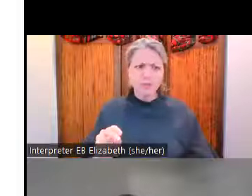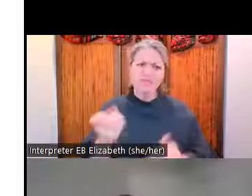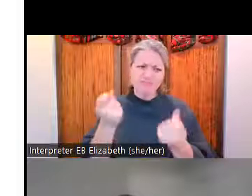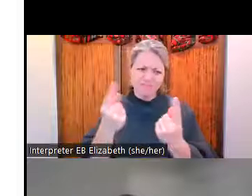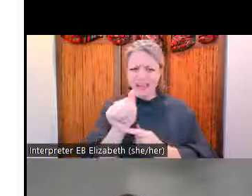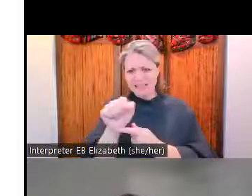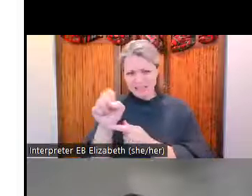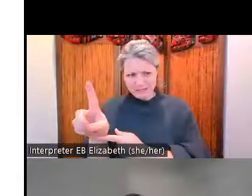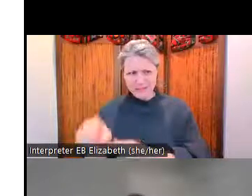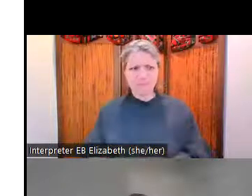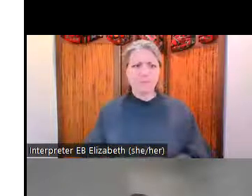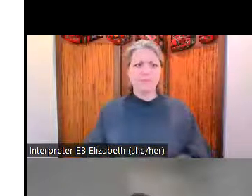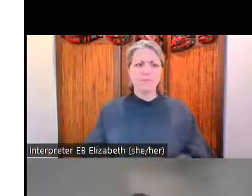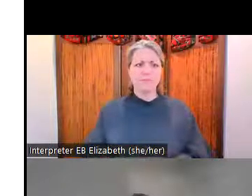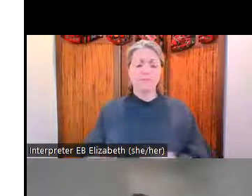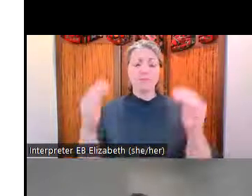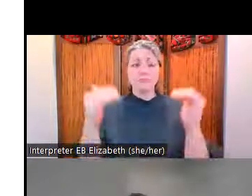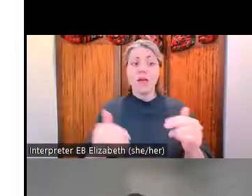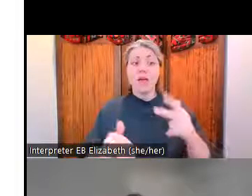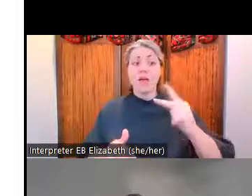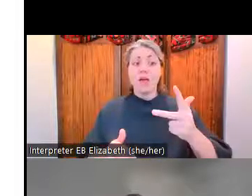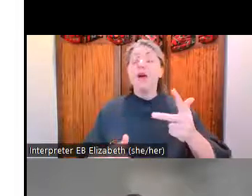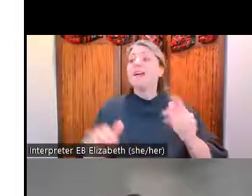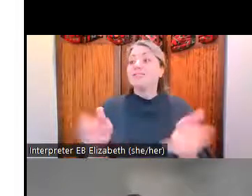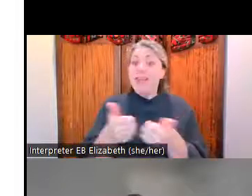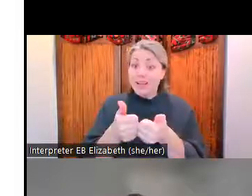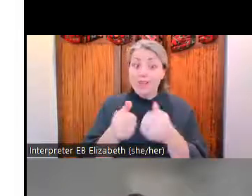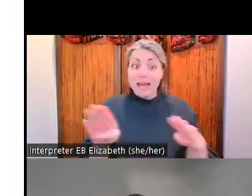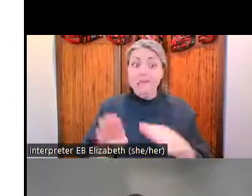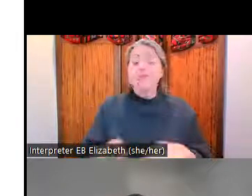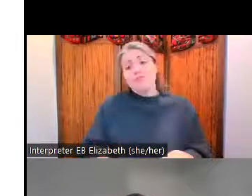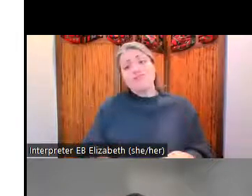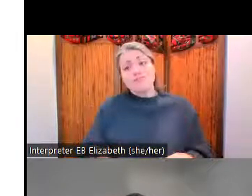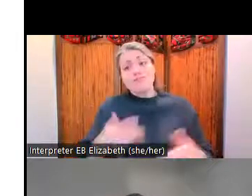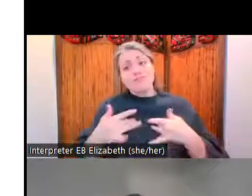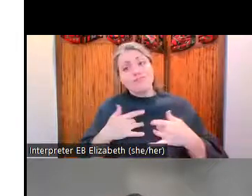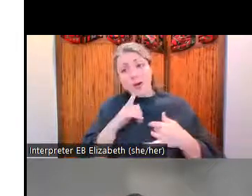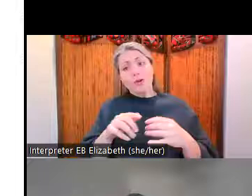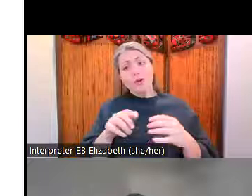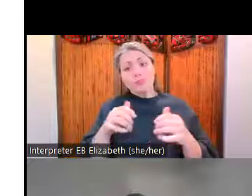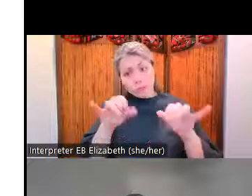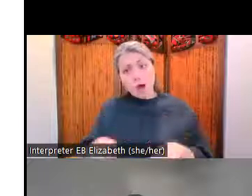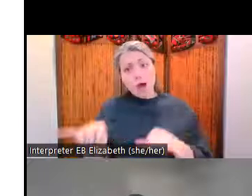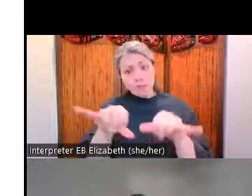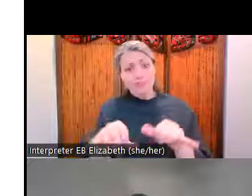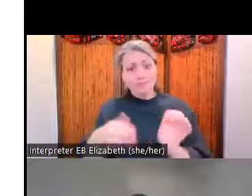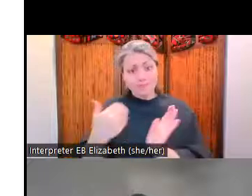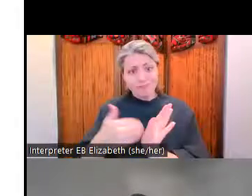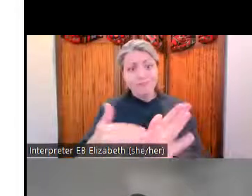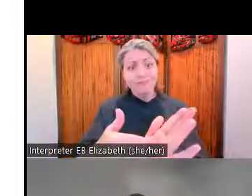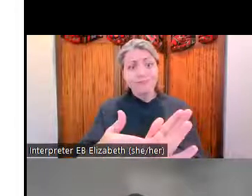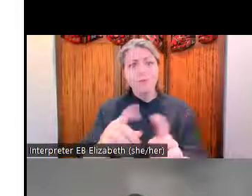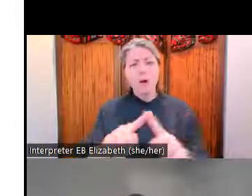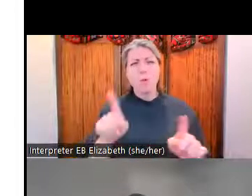common in autism, but we should, as Dr. Shamlian said, assess and treat for common medical issues as well as